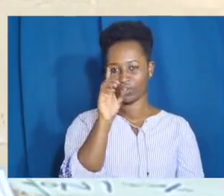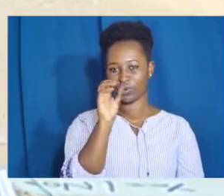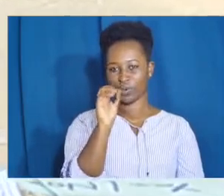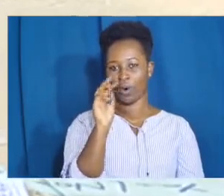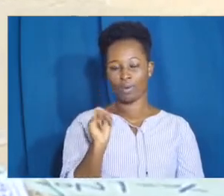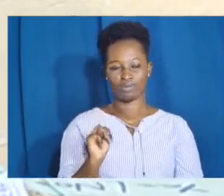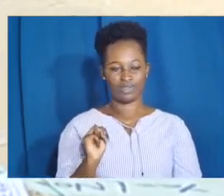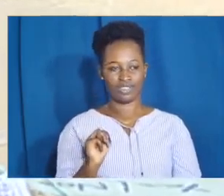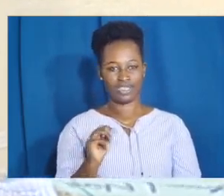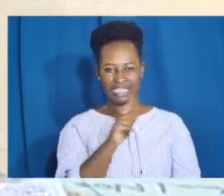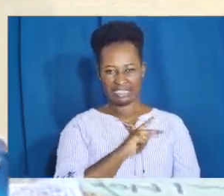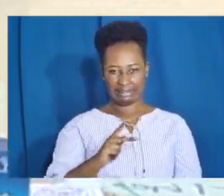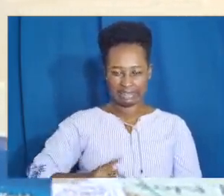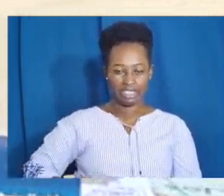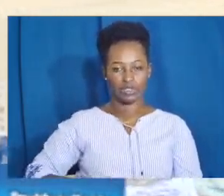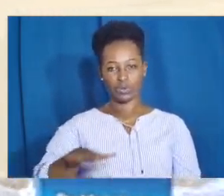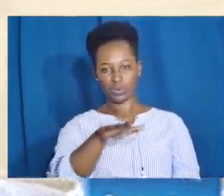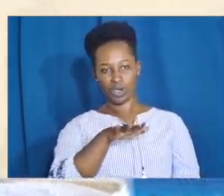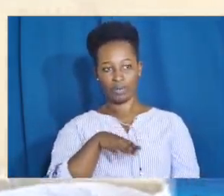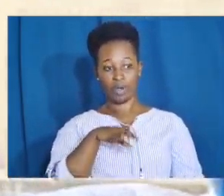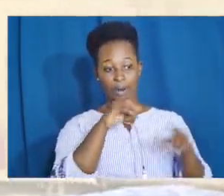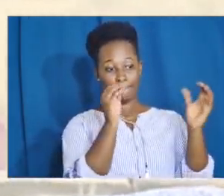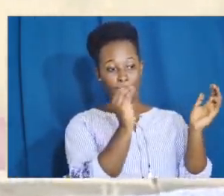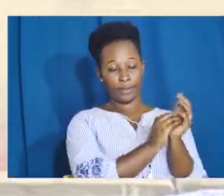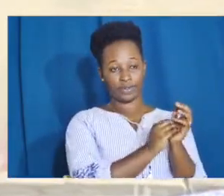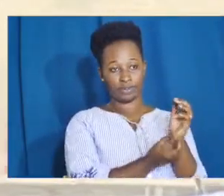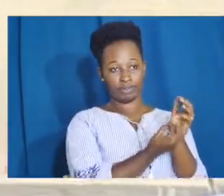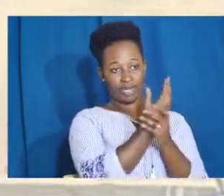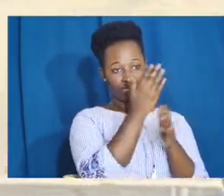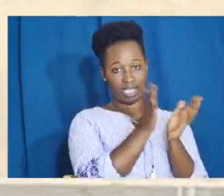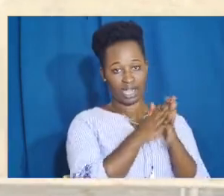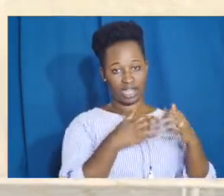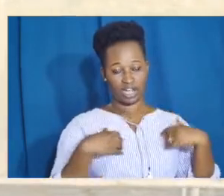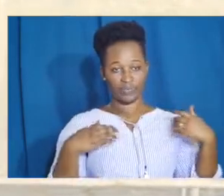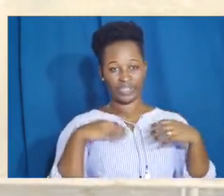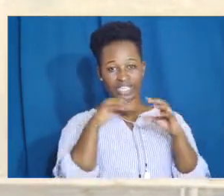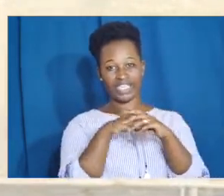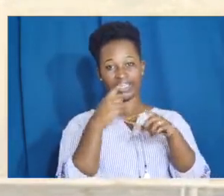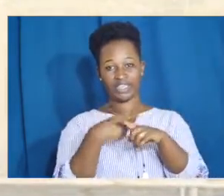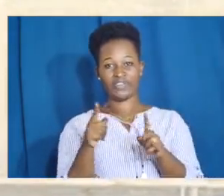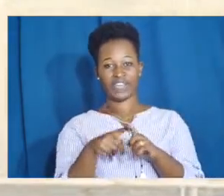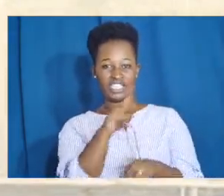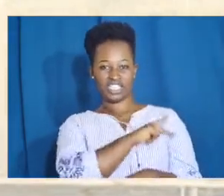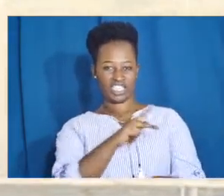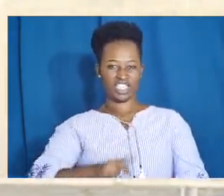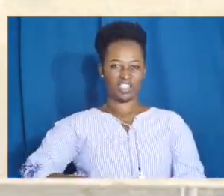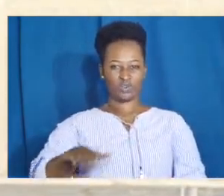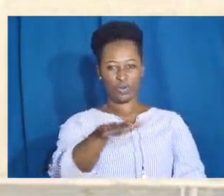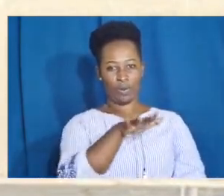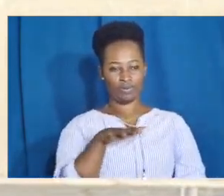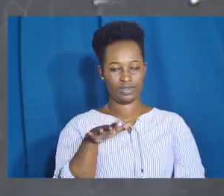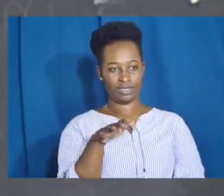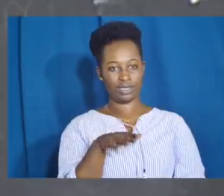and animals in different kingdoms, and these kingdoms are 5 in